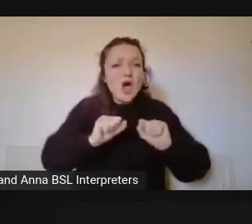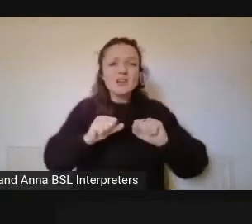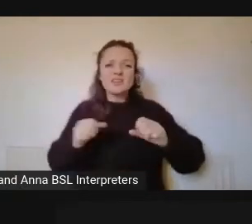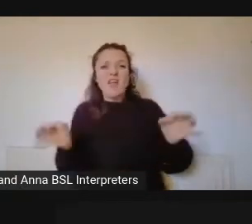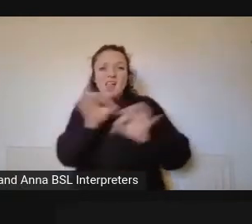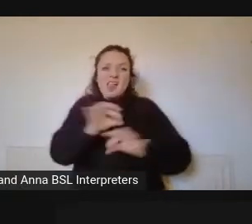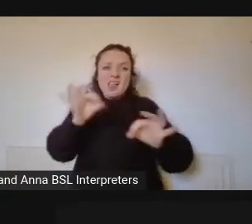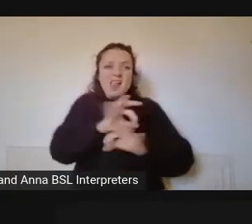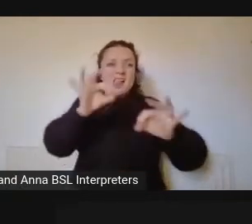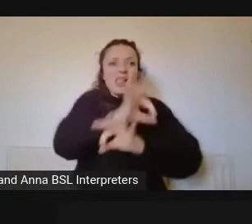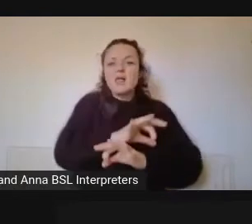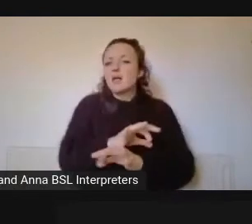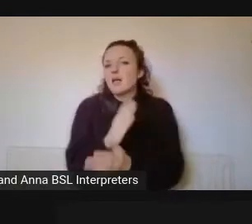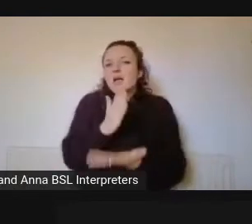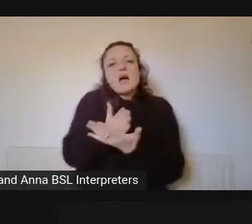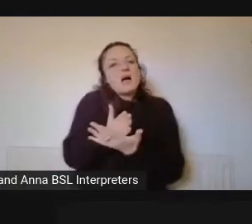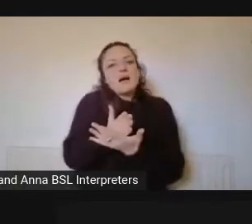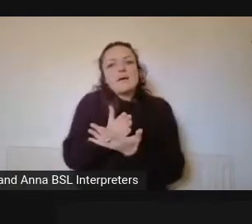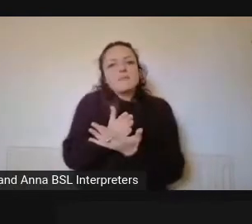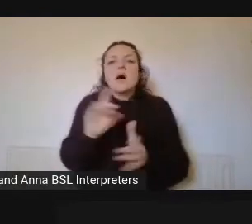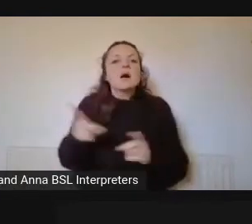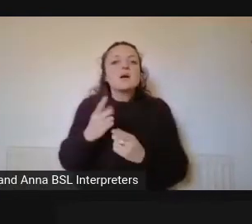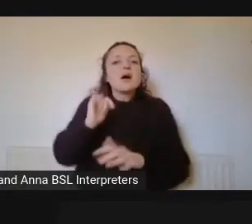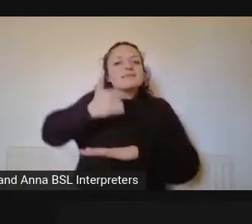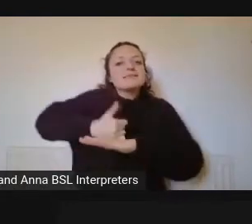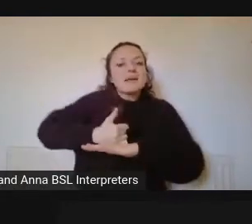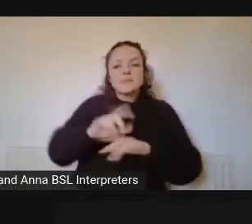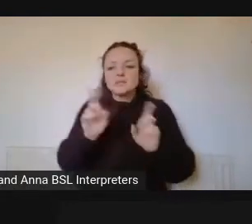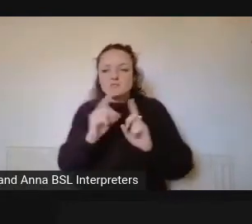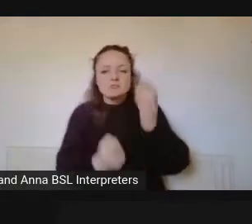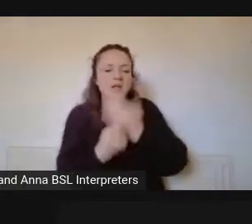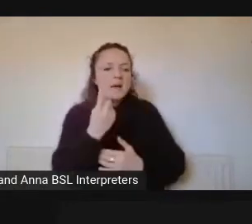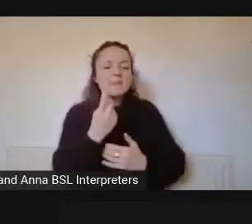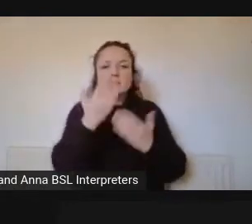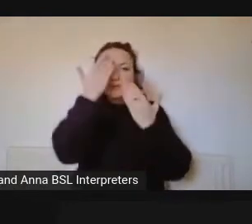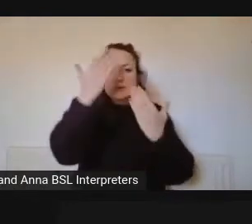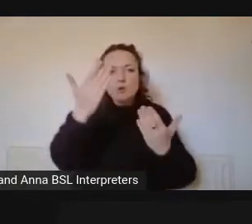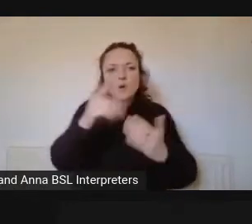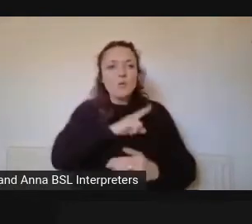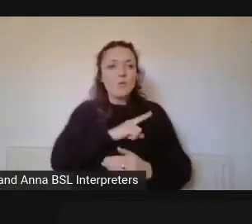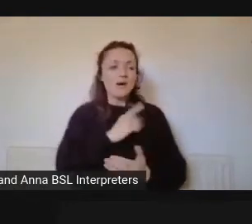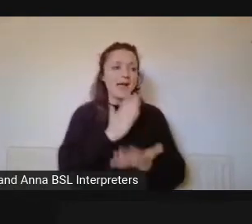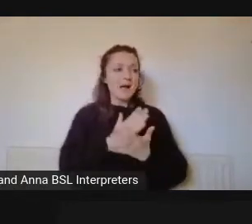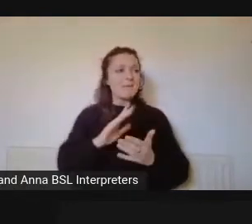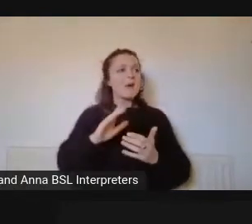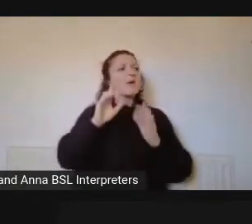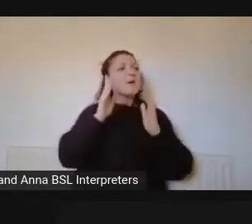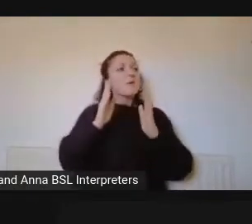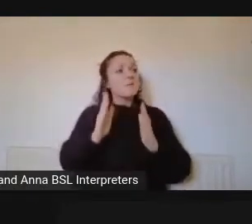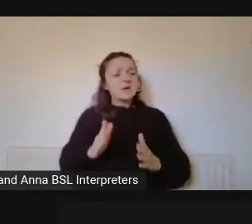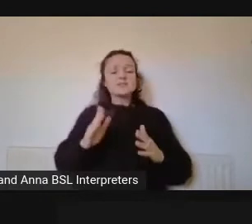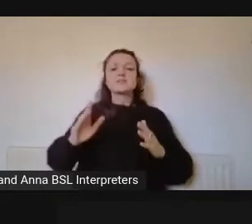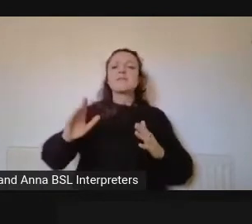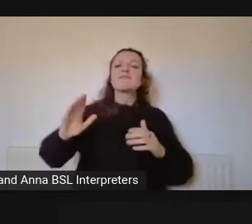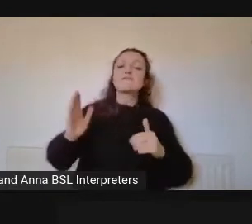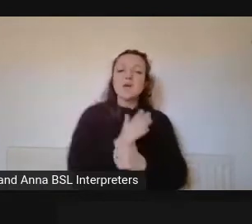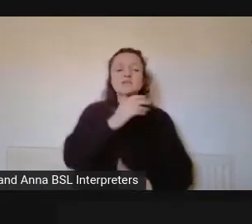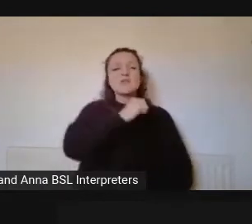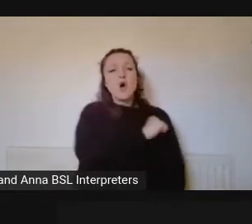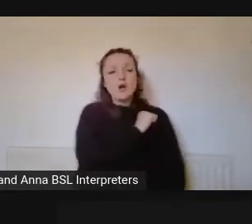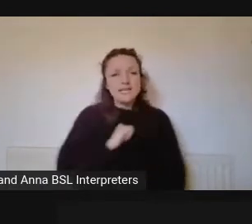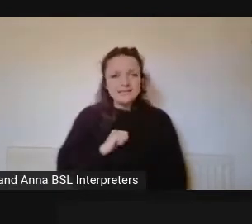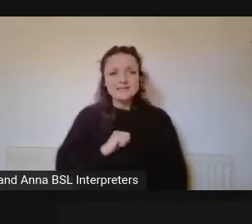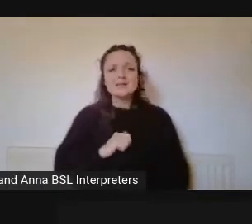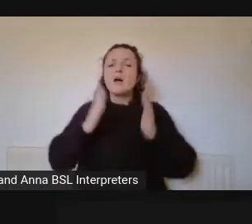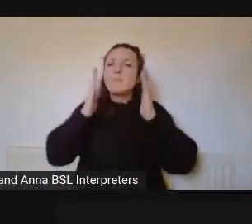rainbow wash. We can't establish what's going on without people being honest about what is happening. And that has to be legislated across every